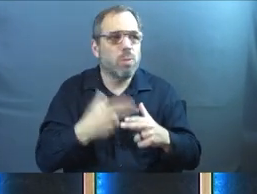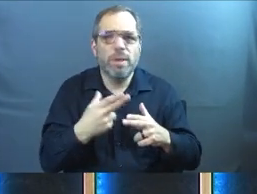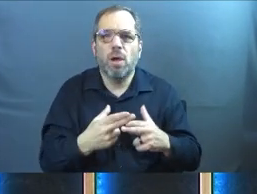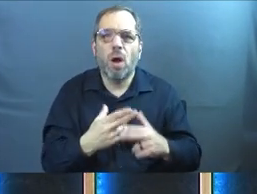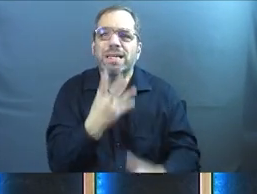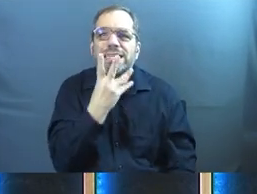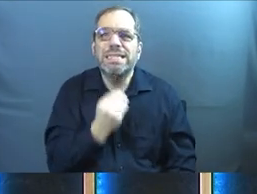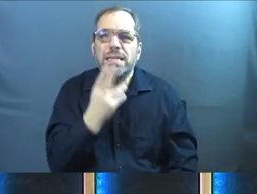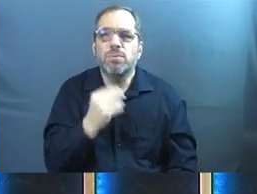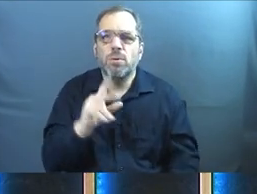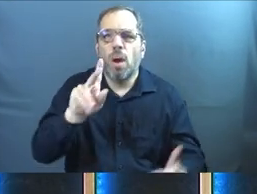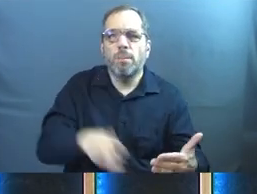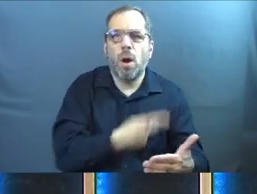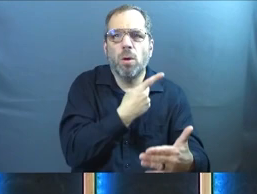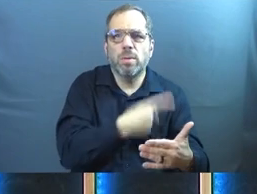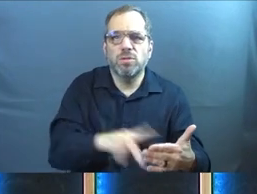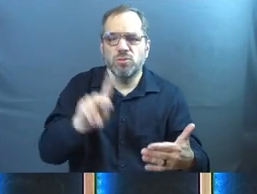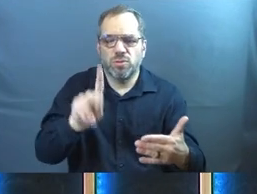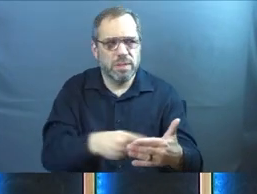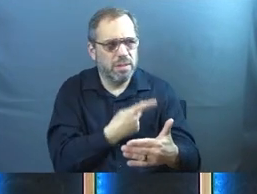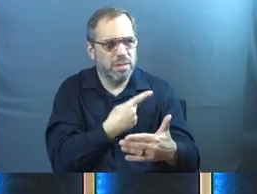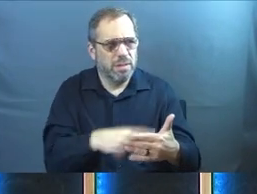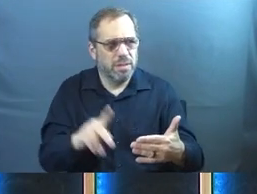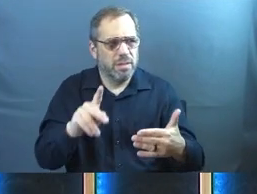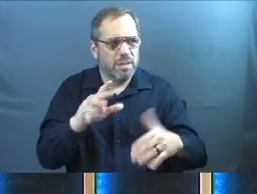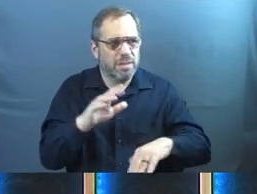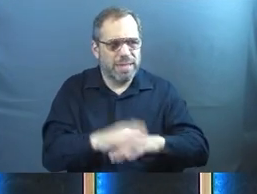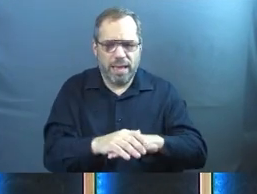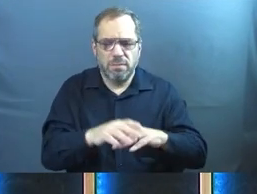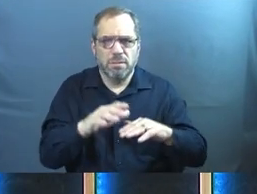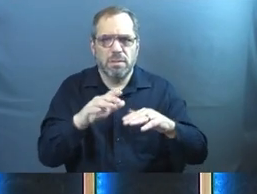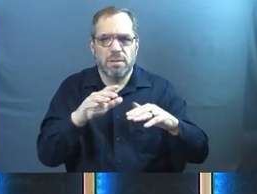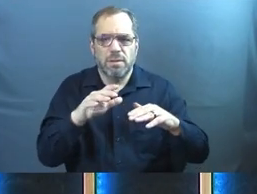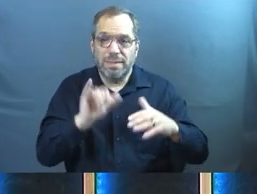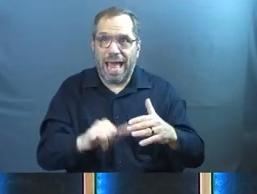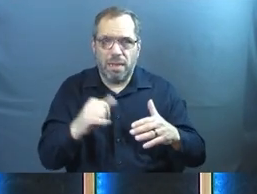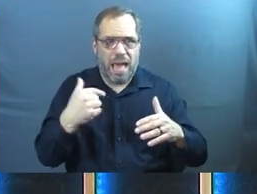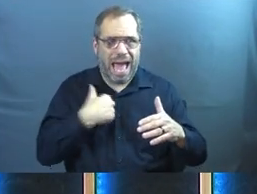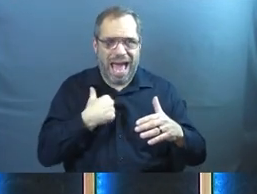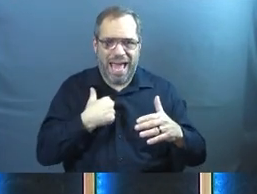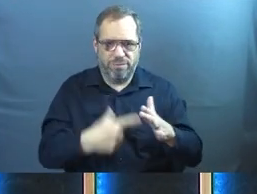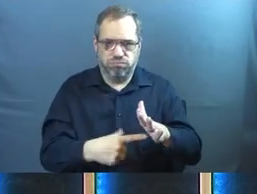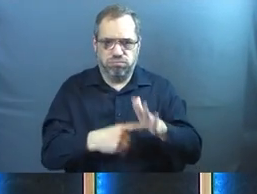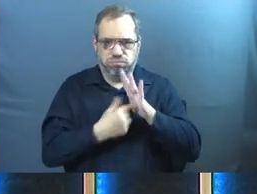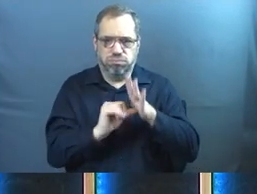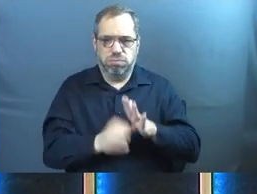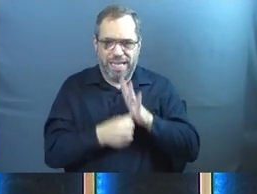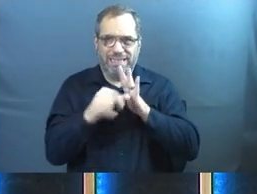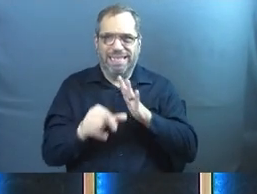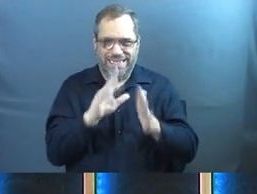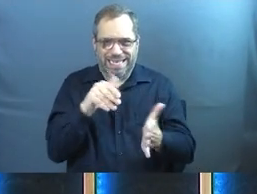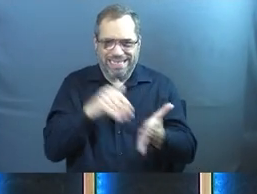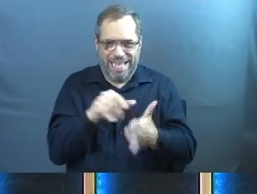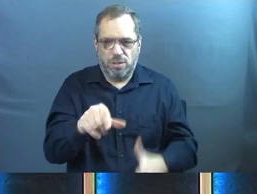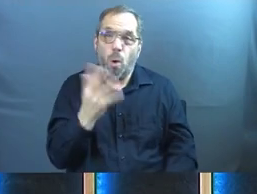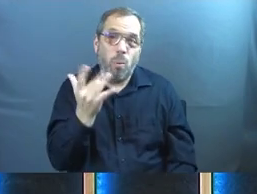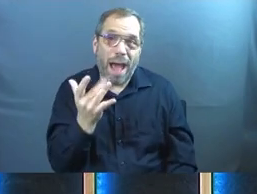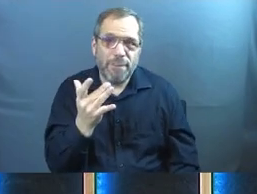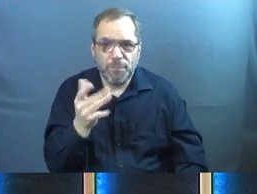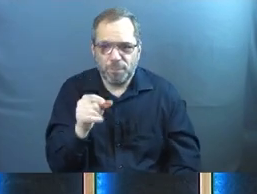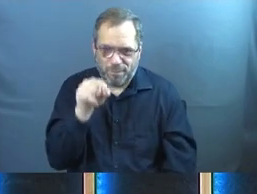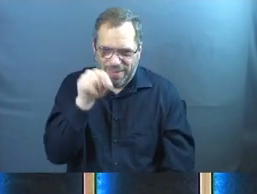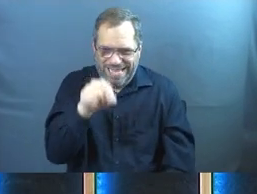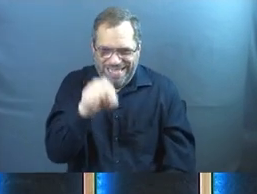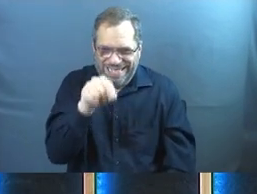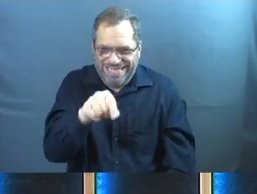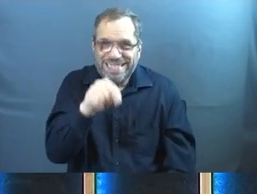poetry. And so this Hebrew poetry that you're reading, the reason that I've highlighted that center section there is because